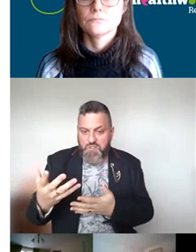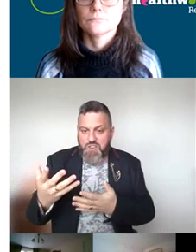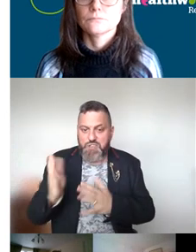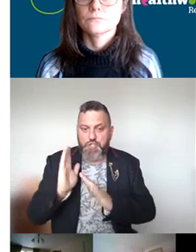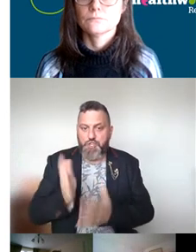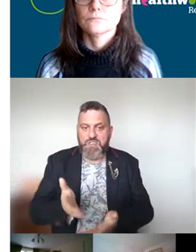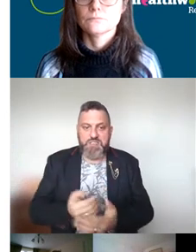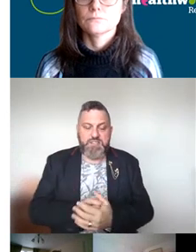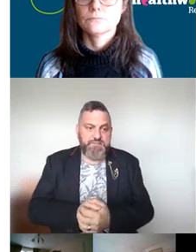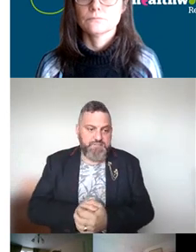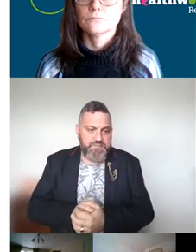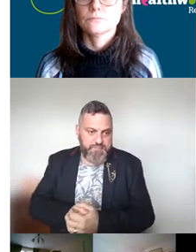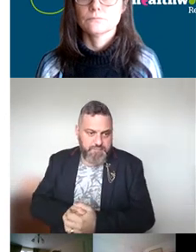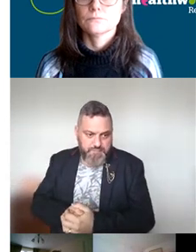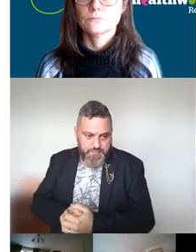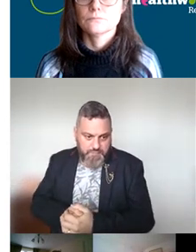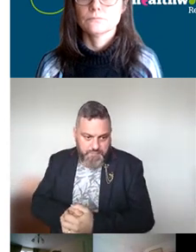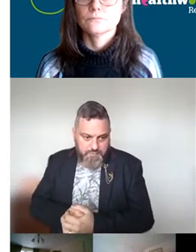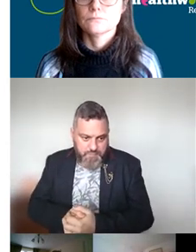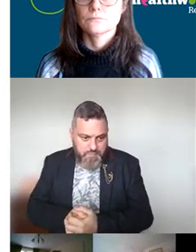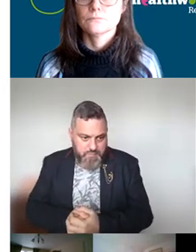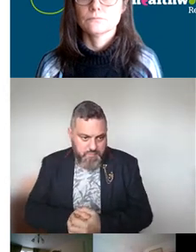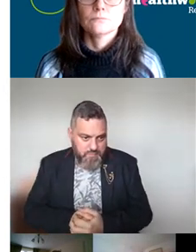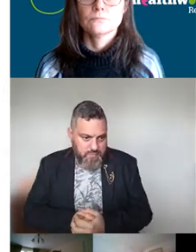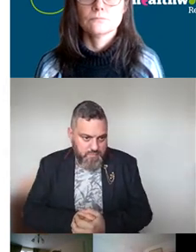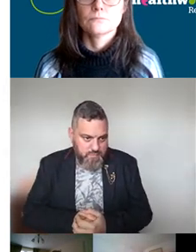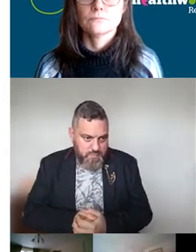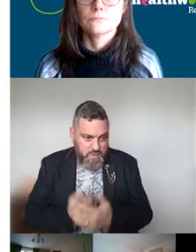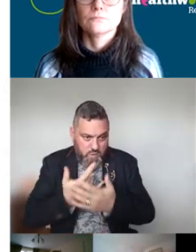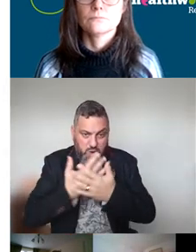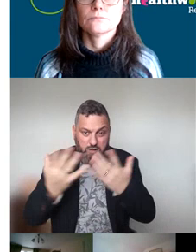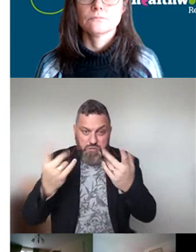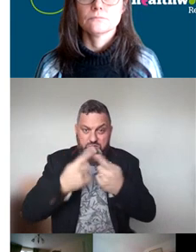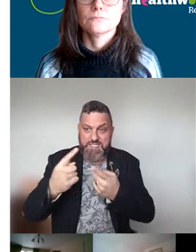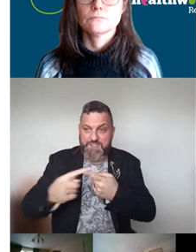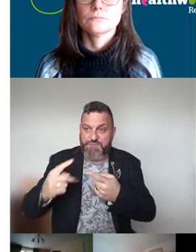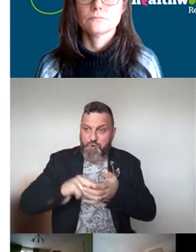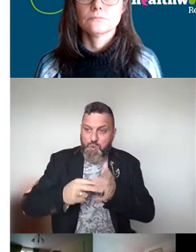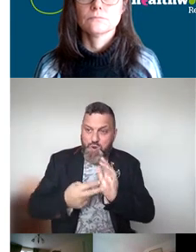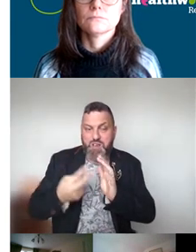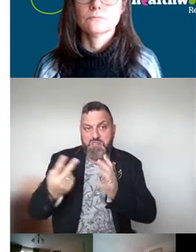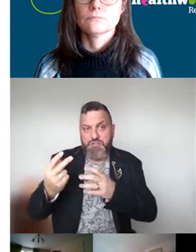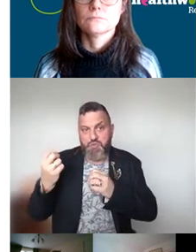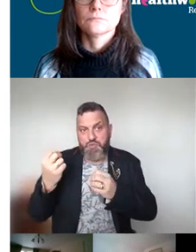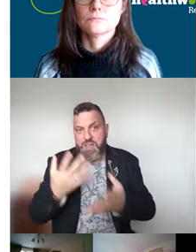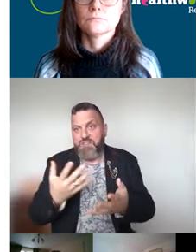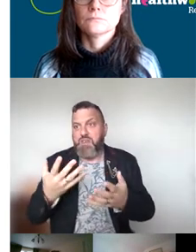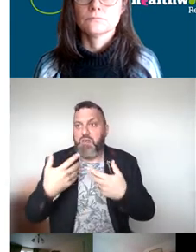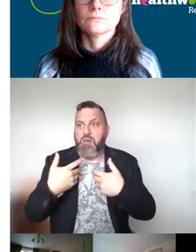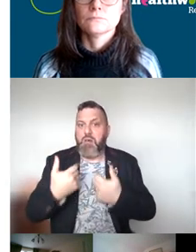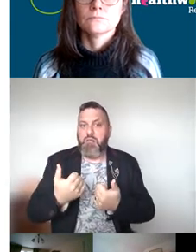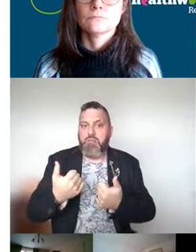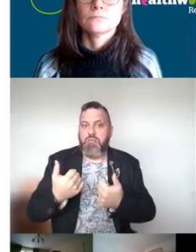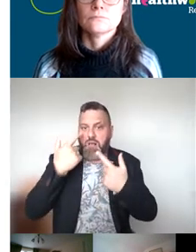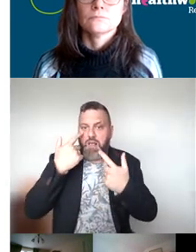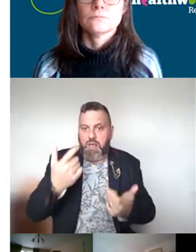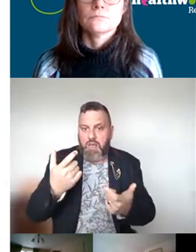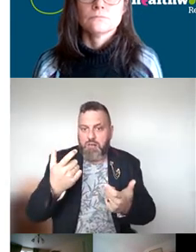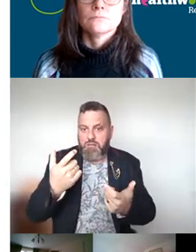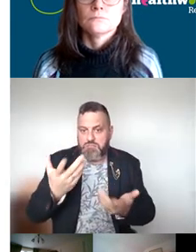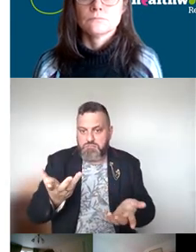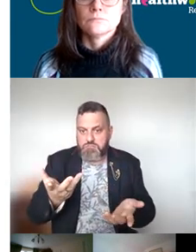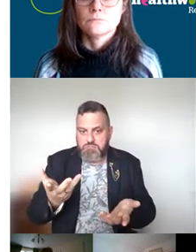And the way that we do that, there are lots of different organisations that are involved in planning and delivering health and care